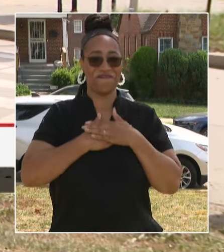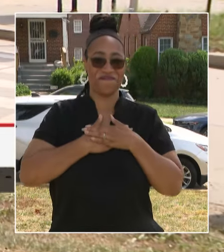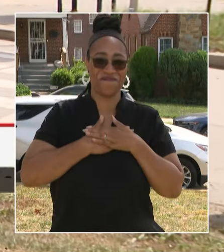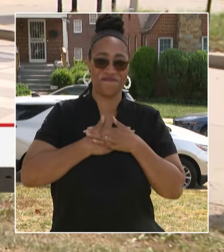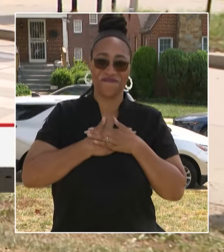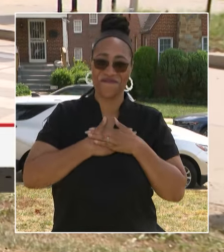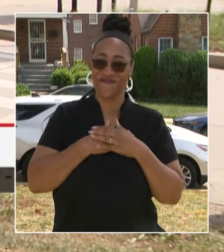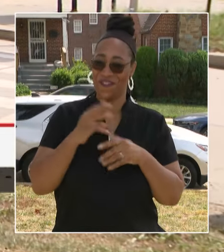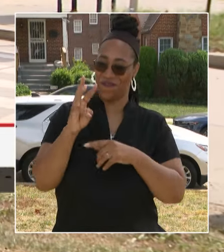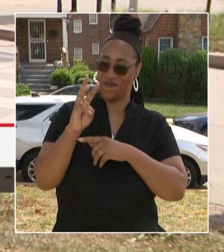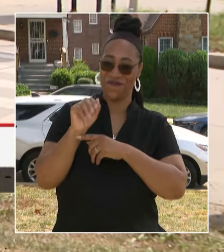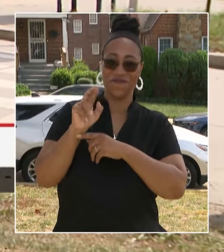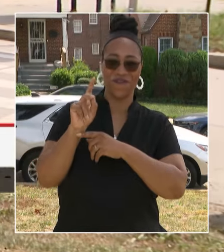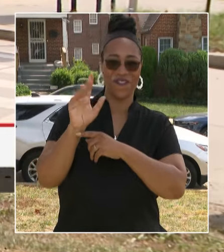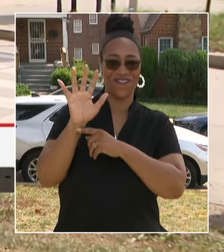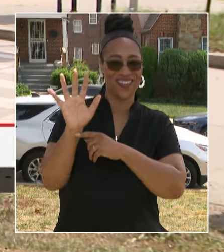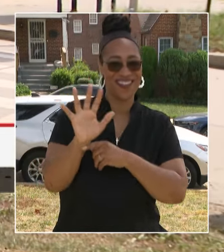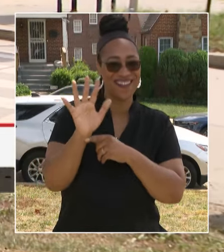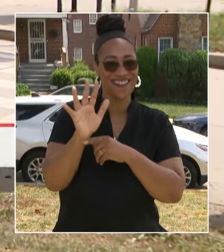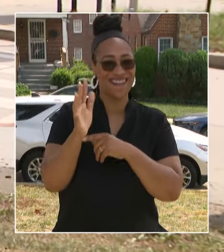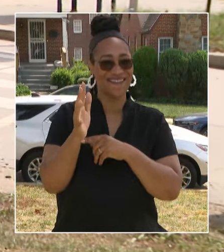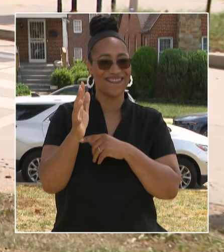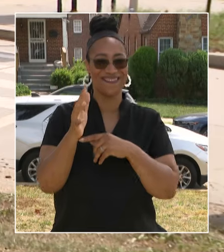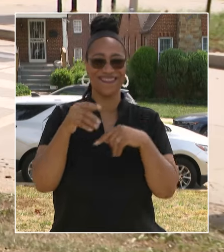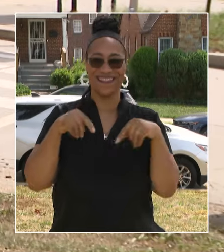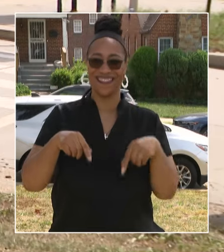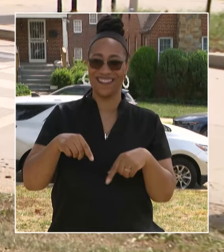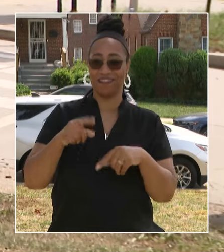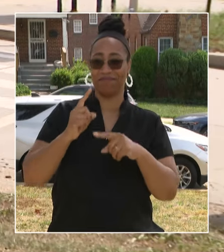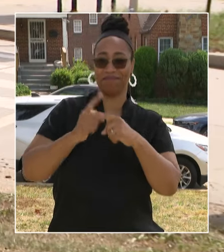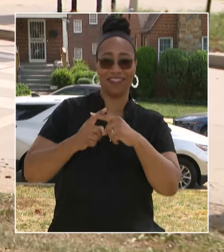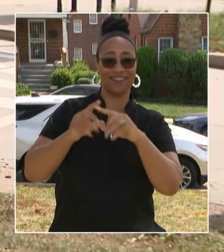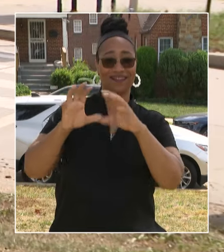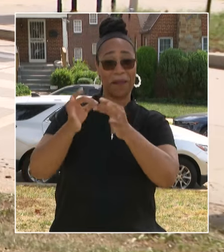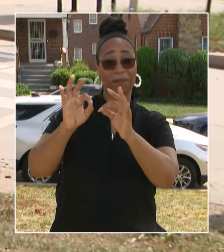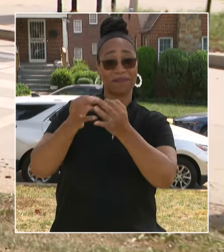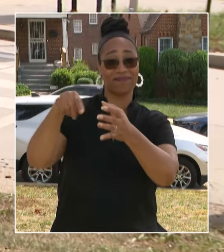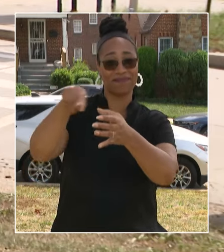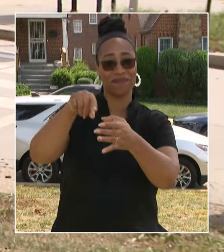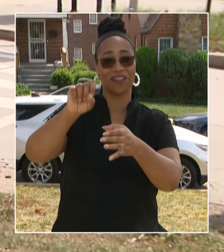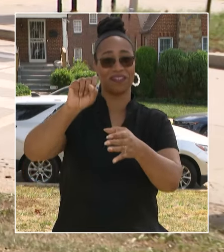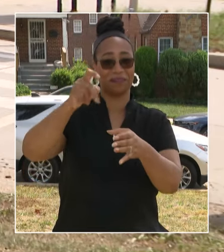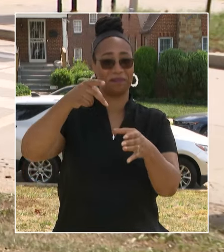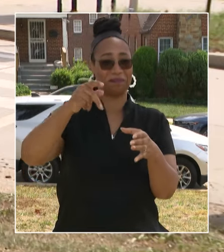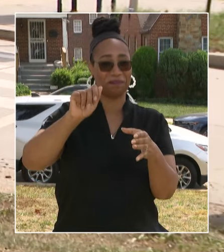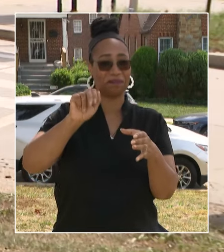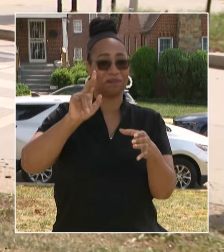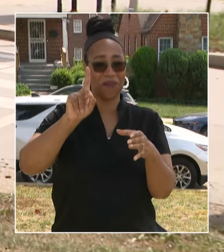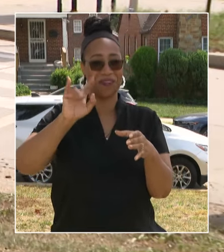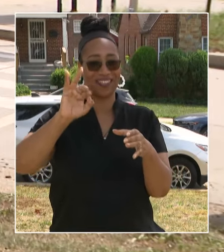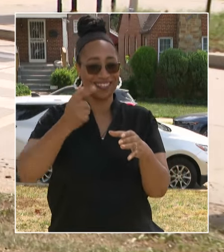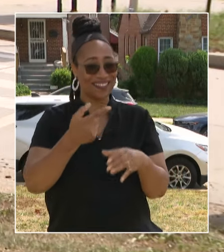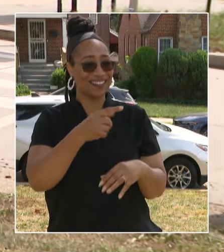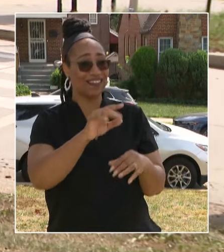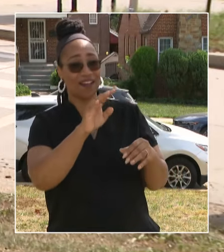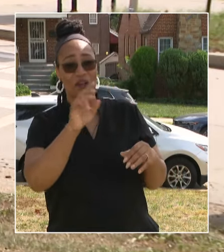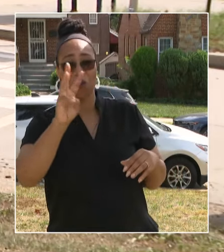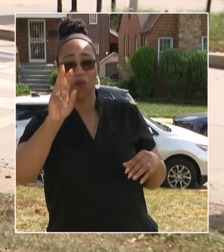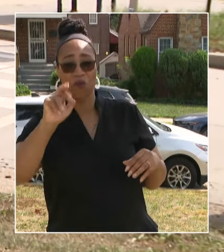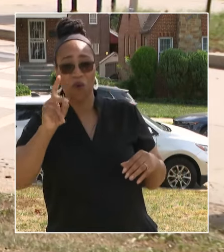the Spaulding family. In the Ward 4 family, Councilmember Parker, council members from Ward